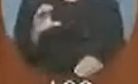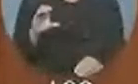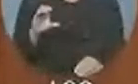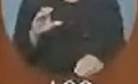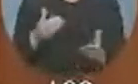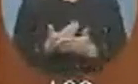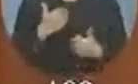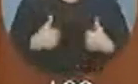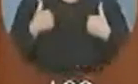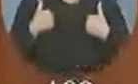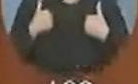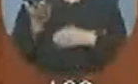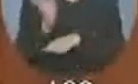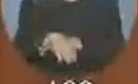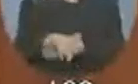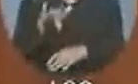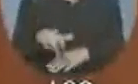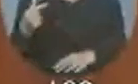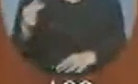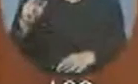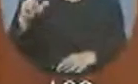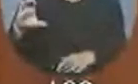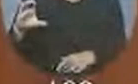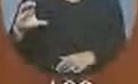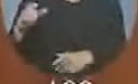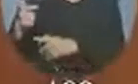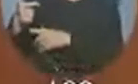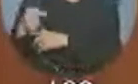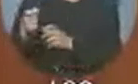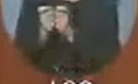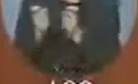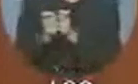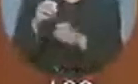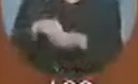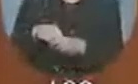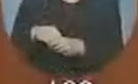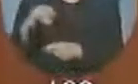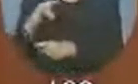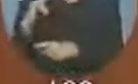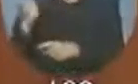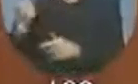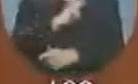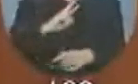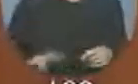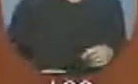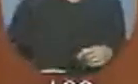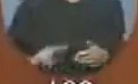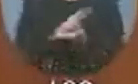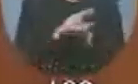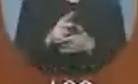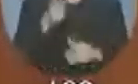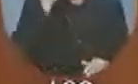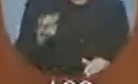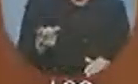International Airport. Graphic video of the incident now haunts Canadians, and the screams of a dying man echo throughout the country.